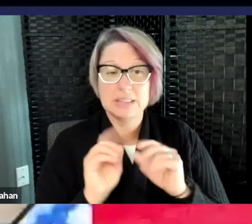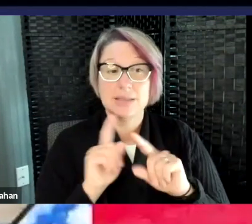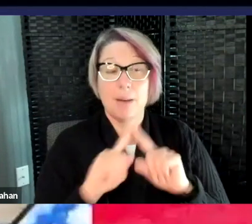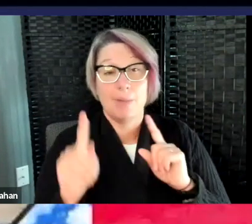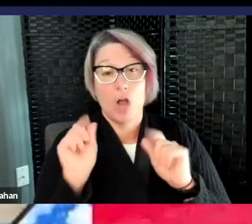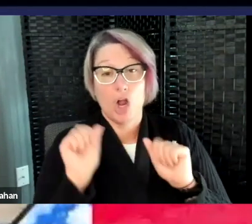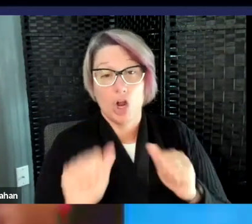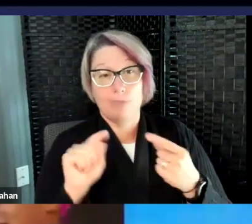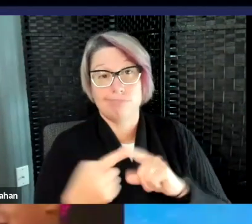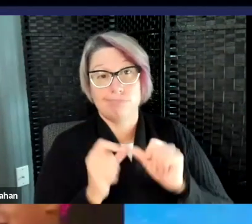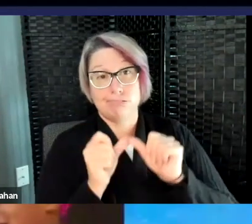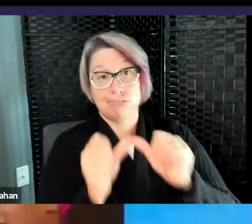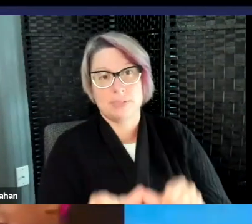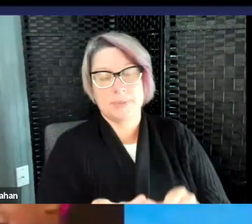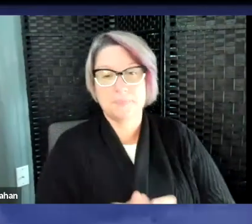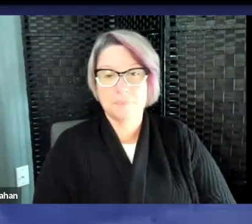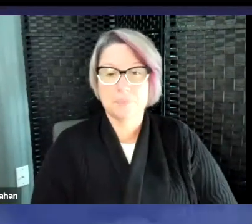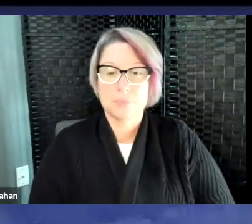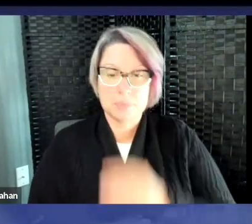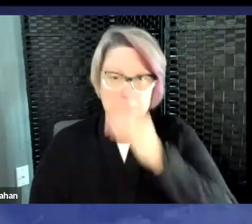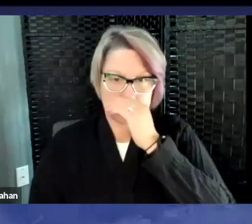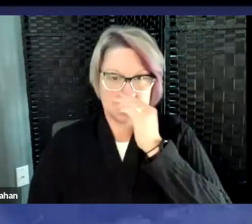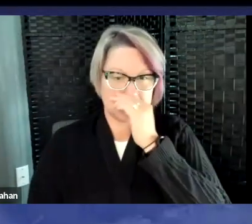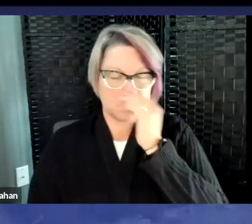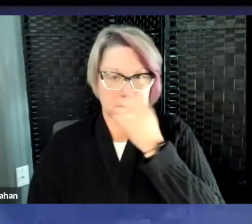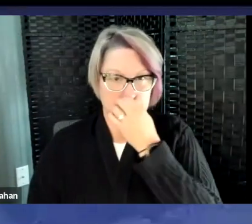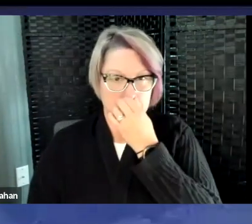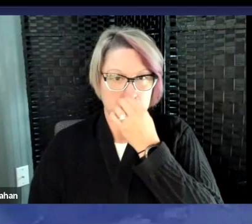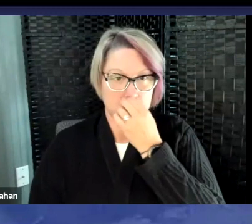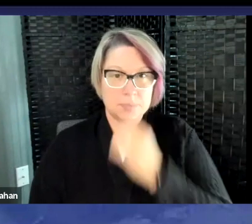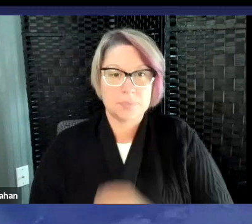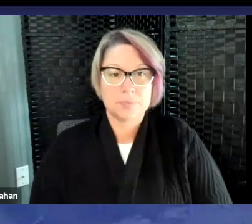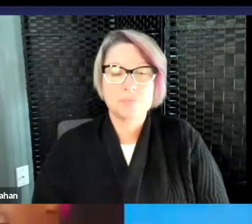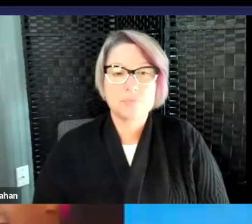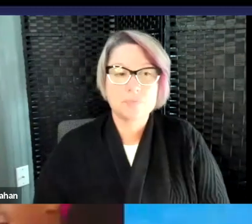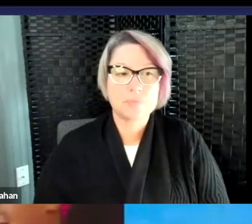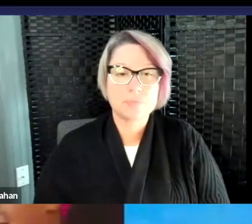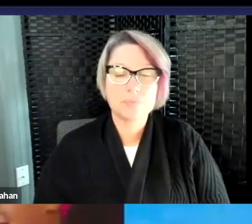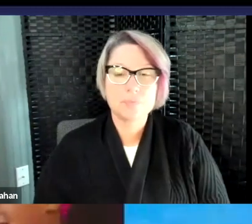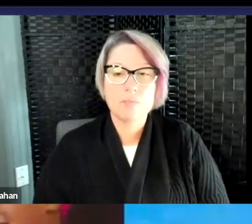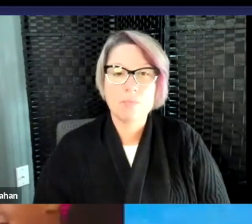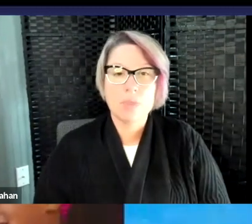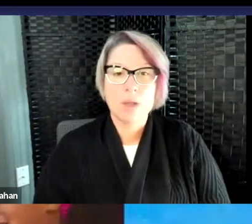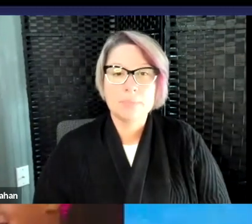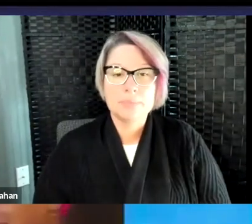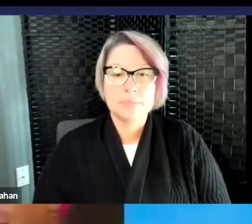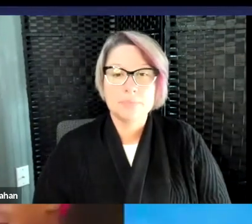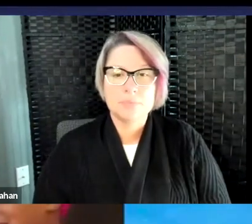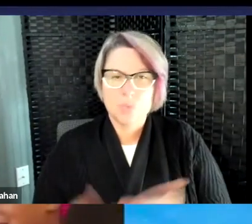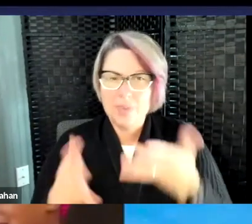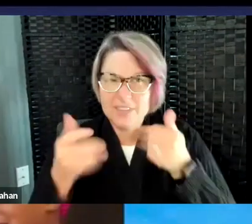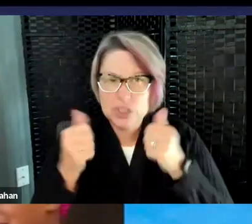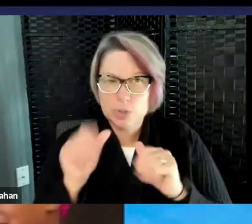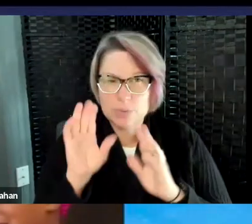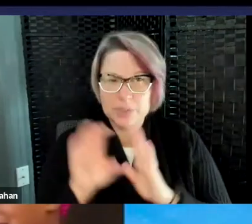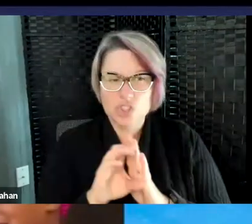that lasts for a long time. Let's skip this one. We already kind of did this. Posting a picture. We already did that one too. Oh my gosh. Okay, we already did these, right? Didn't we do posting a picture?